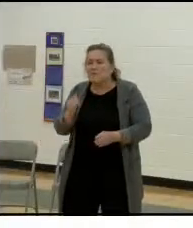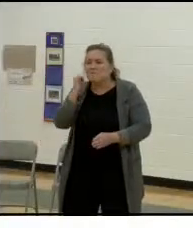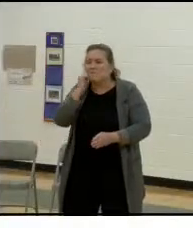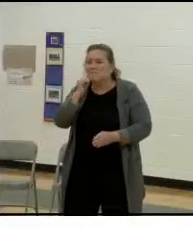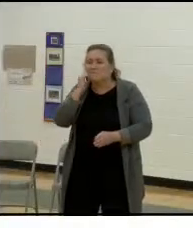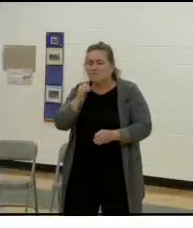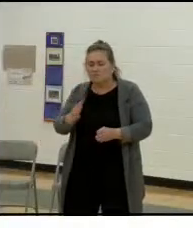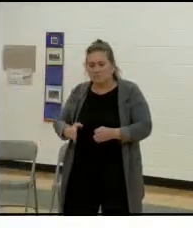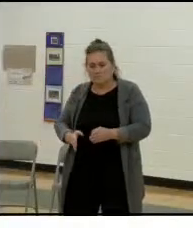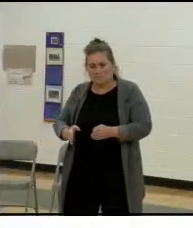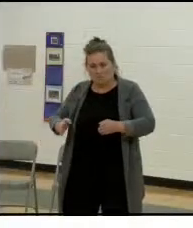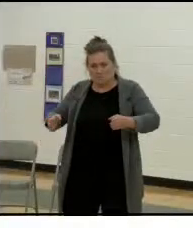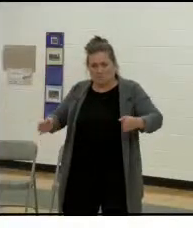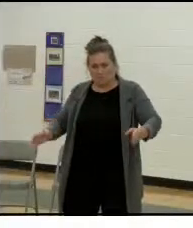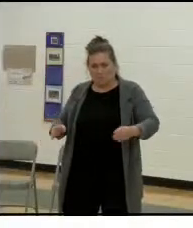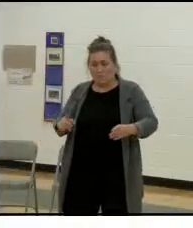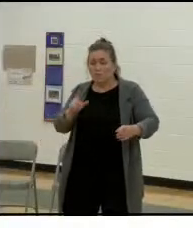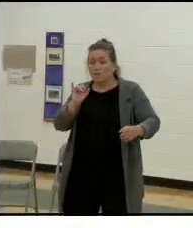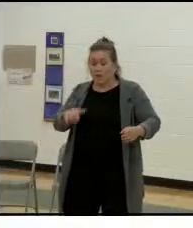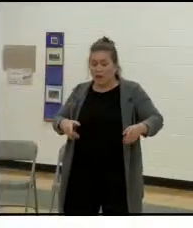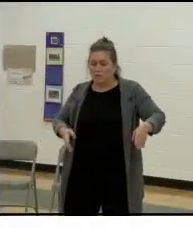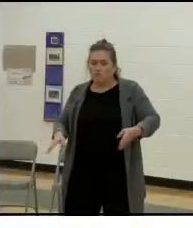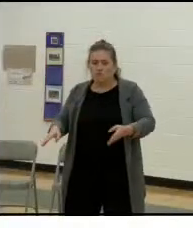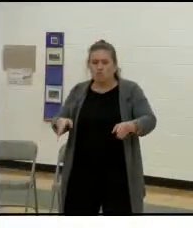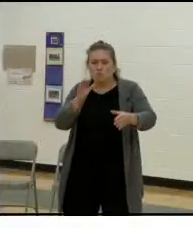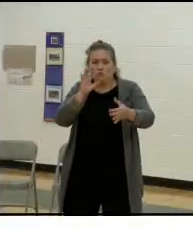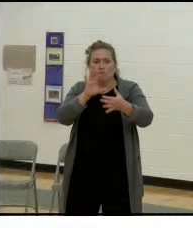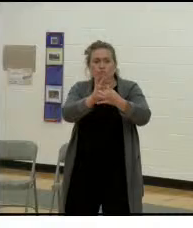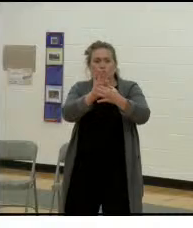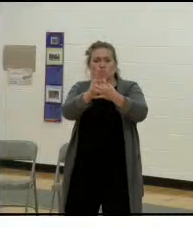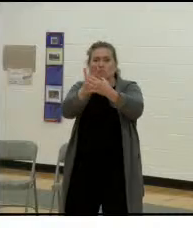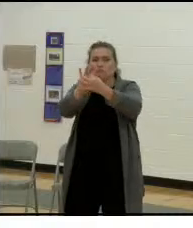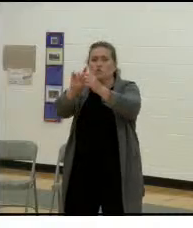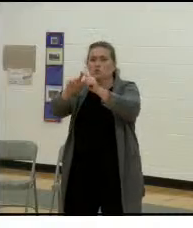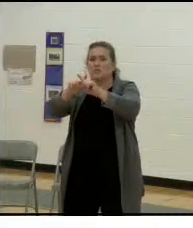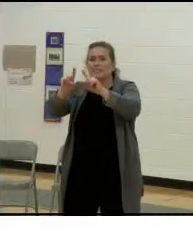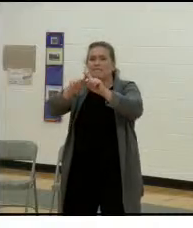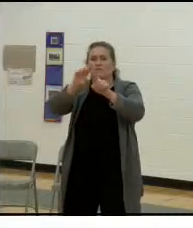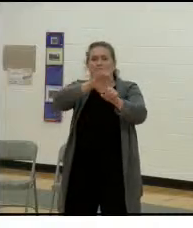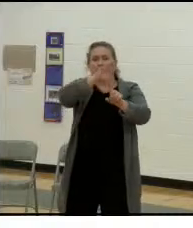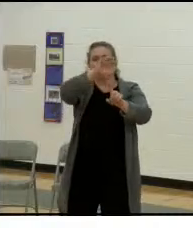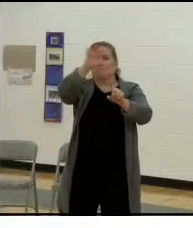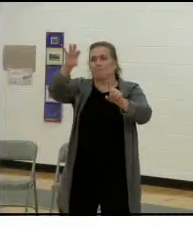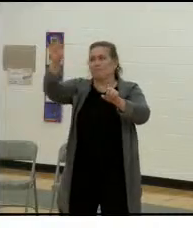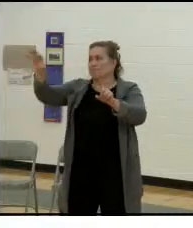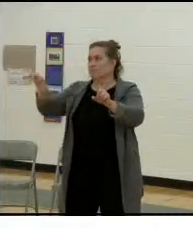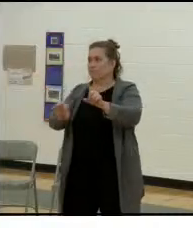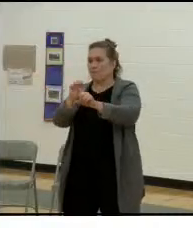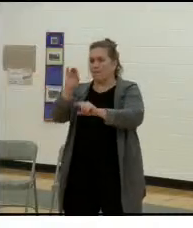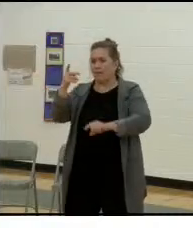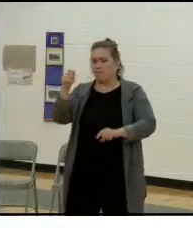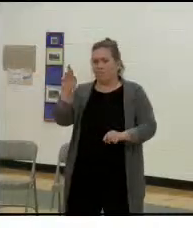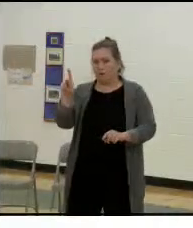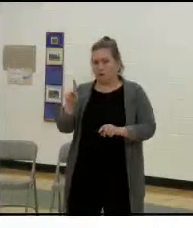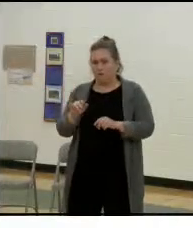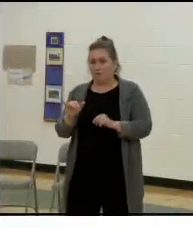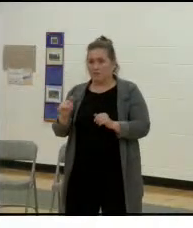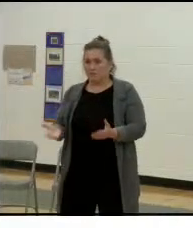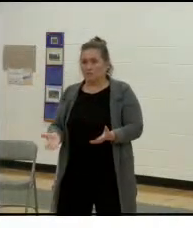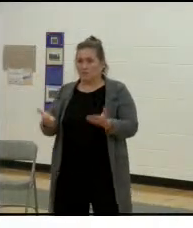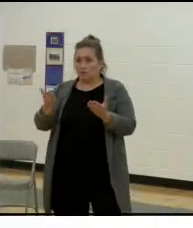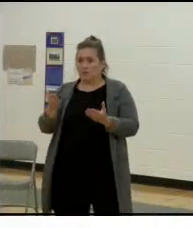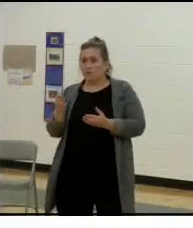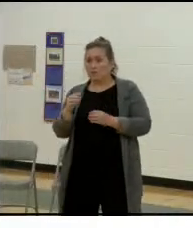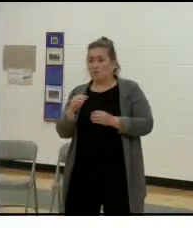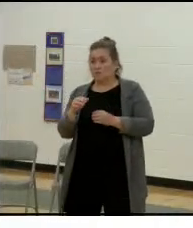site. As well as a series of these raised and painted crossings to